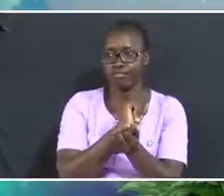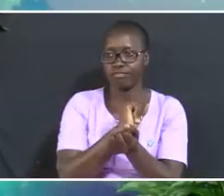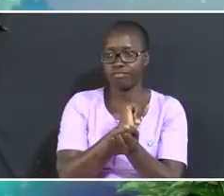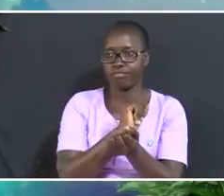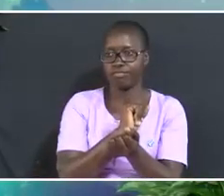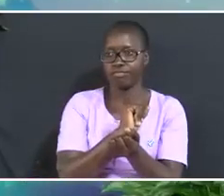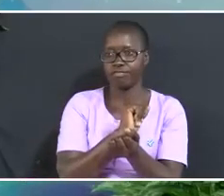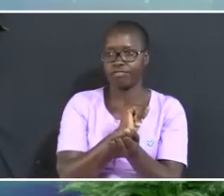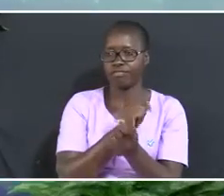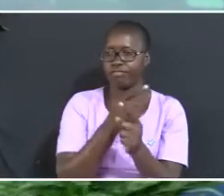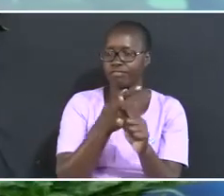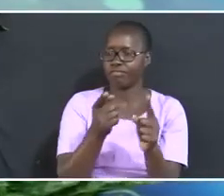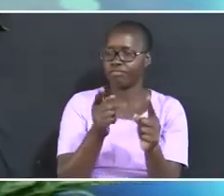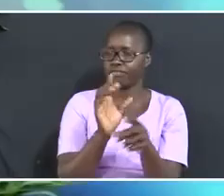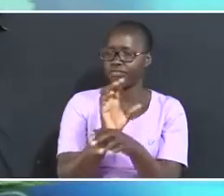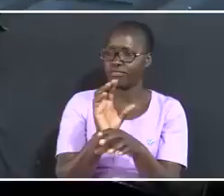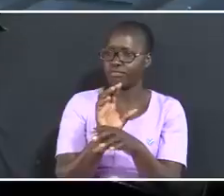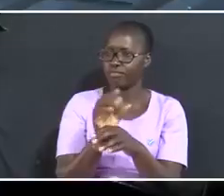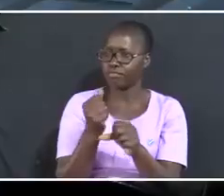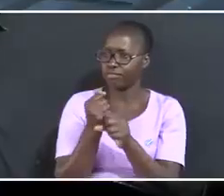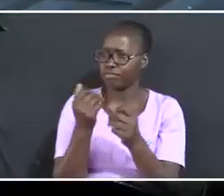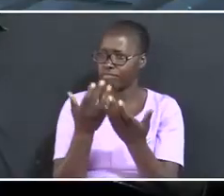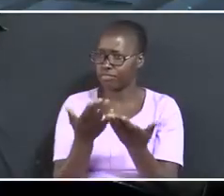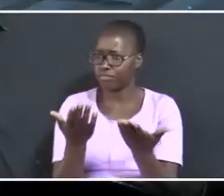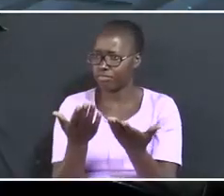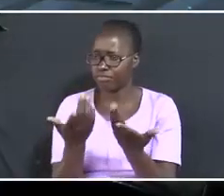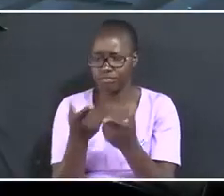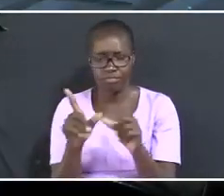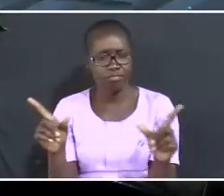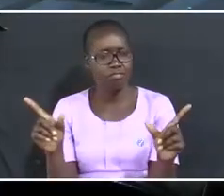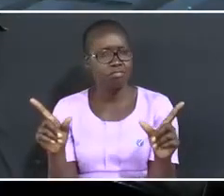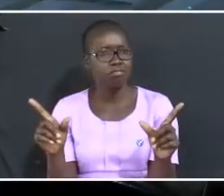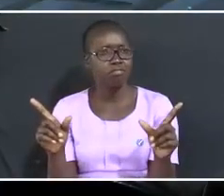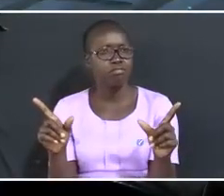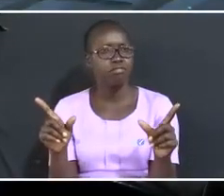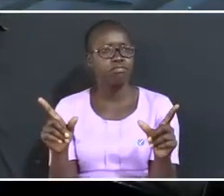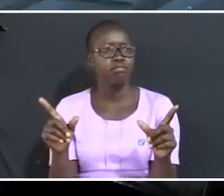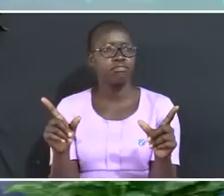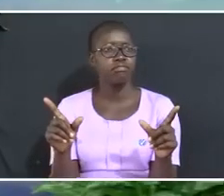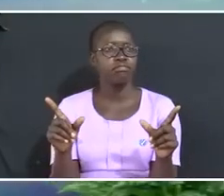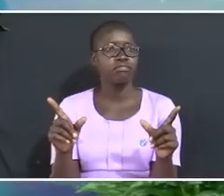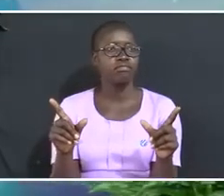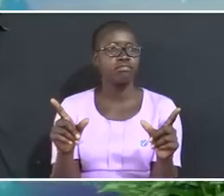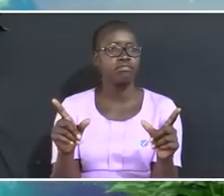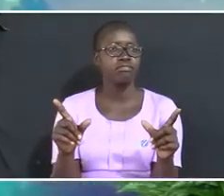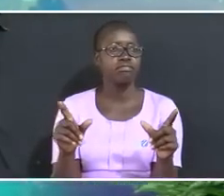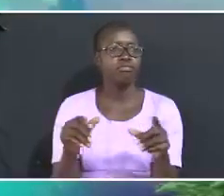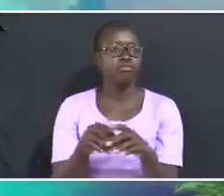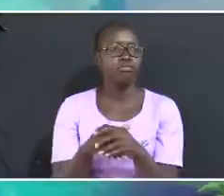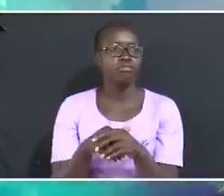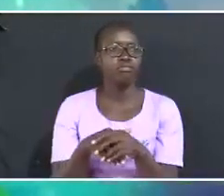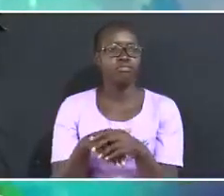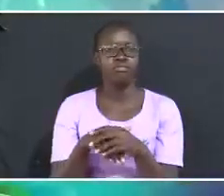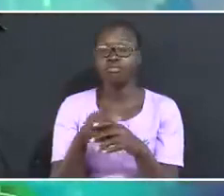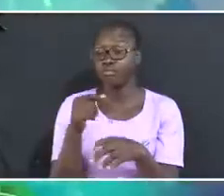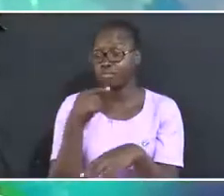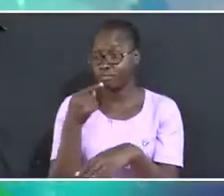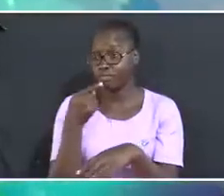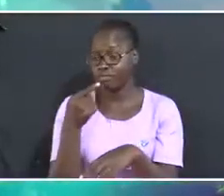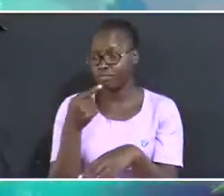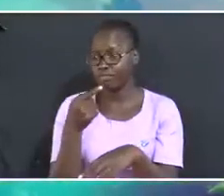Now, how did the church work for his religious liberty? It says here, it's very interesting. It